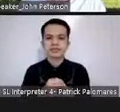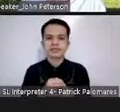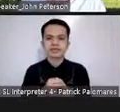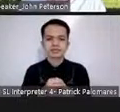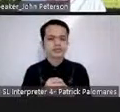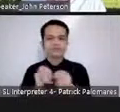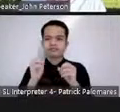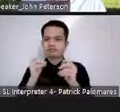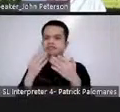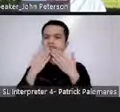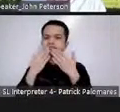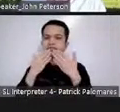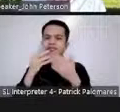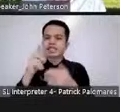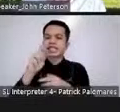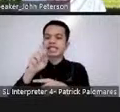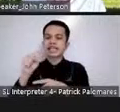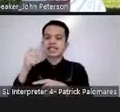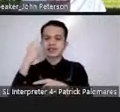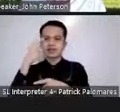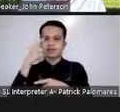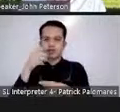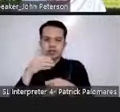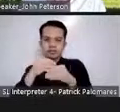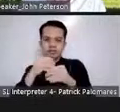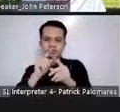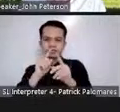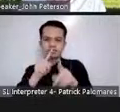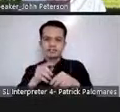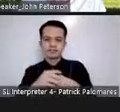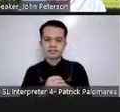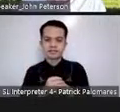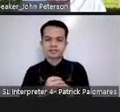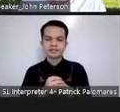Okay, thank you, Pistes, for that answer.